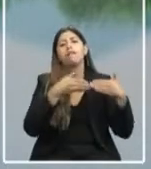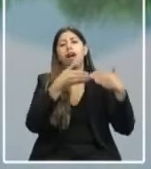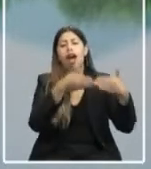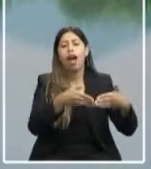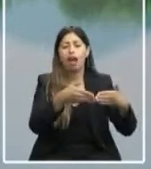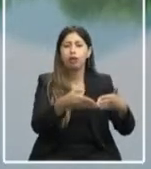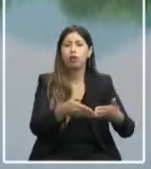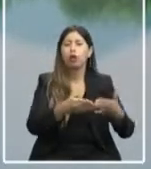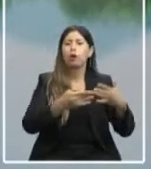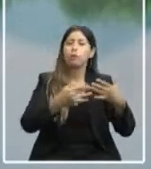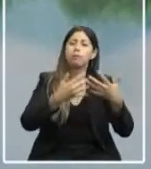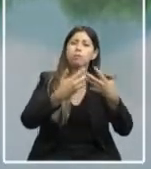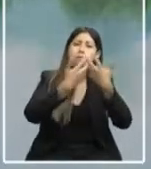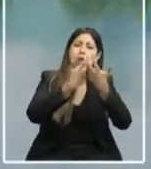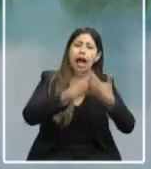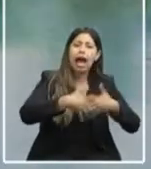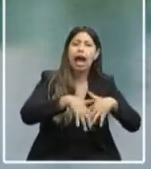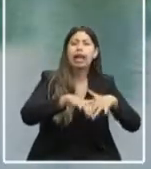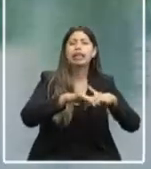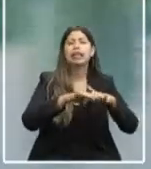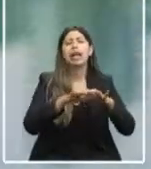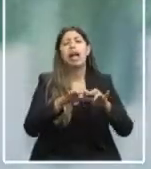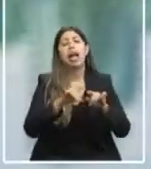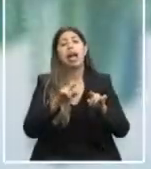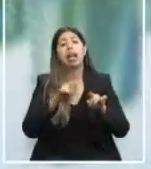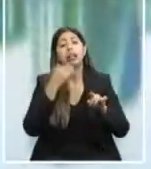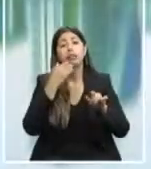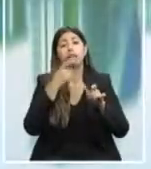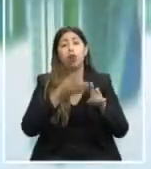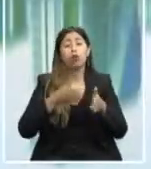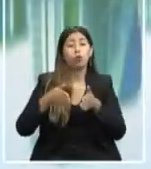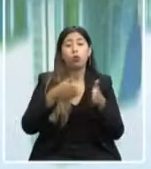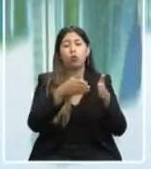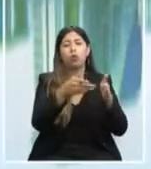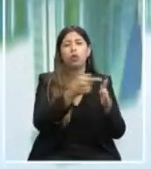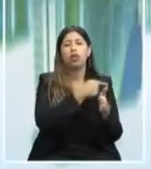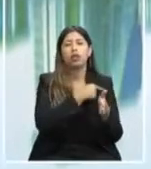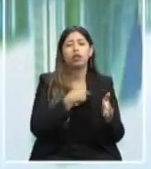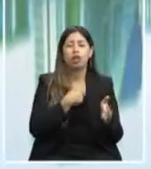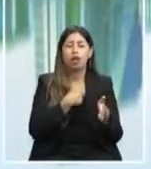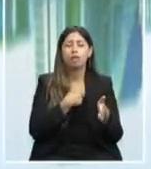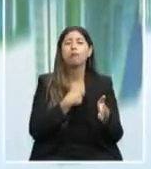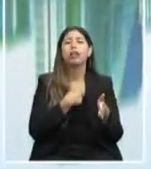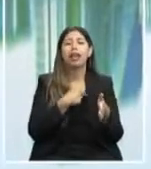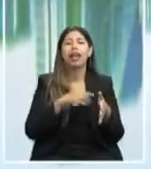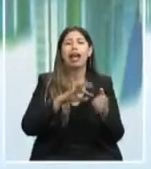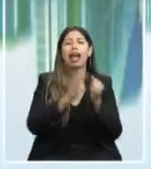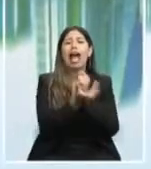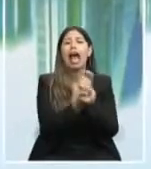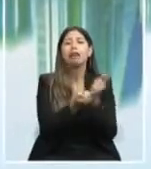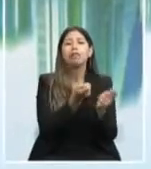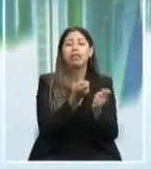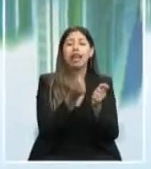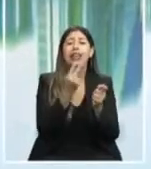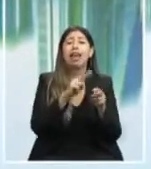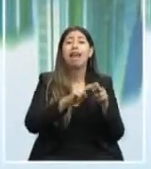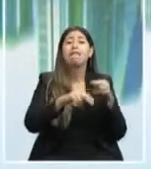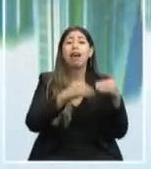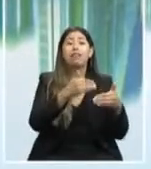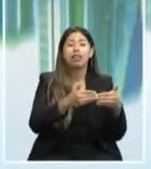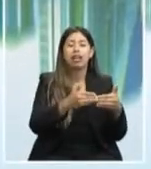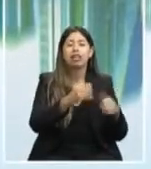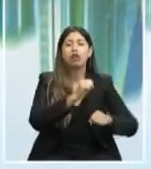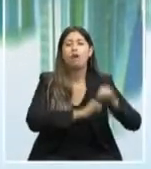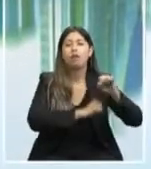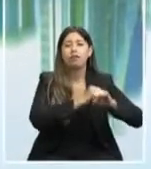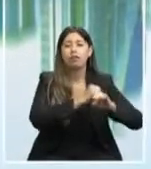called manufactured capital. And another class is human capital, our education, people, education,